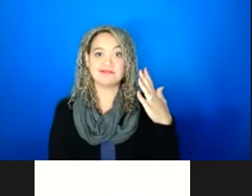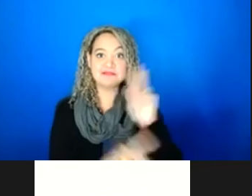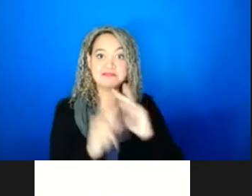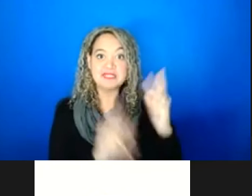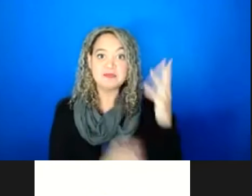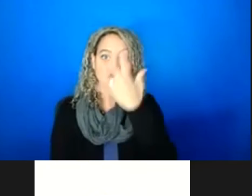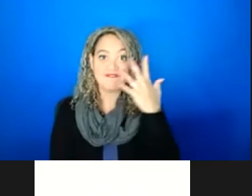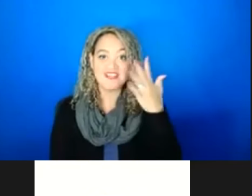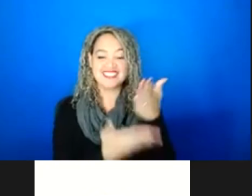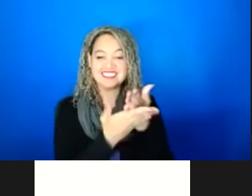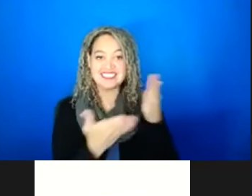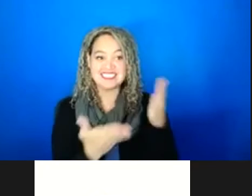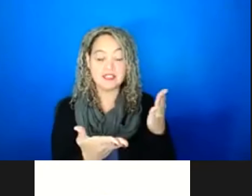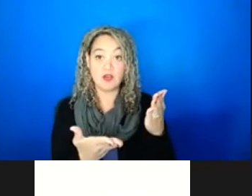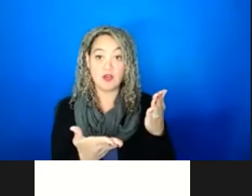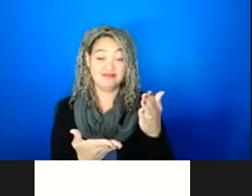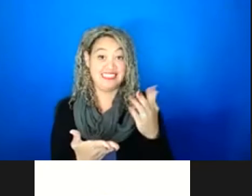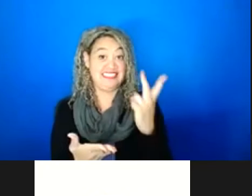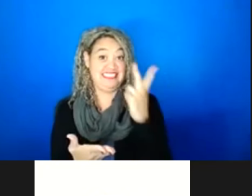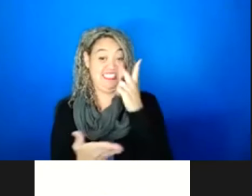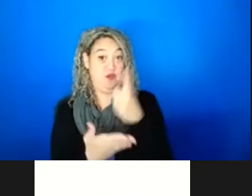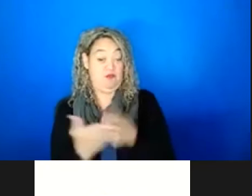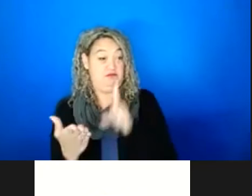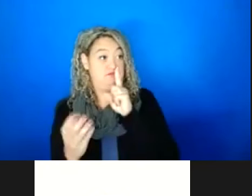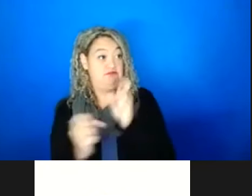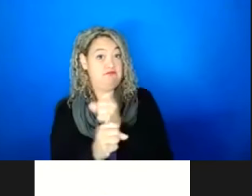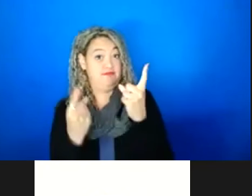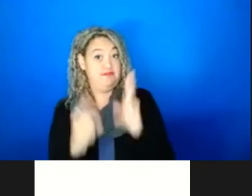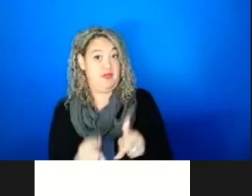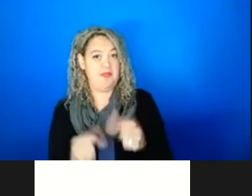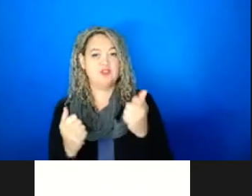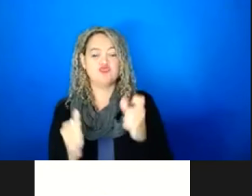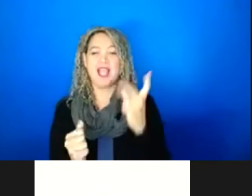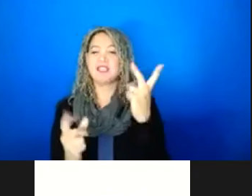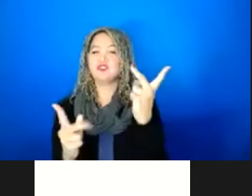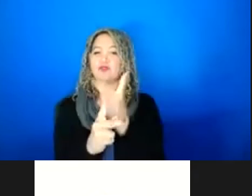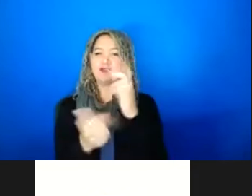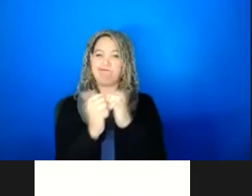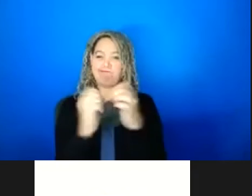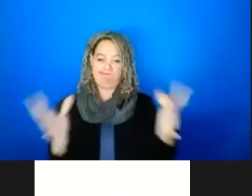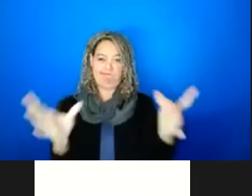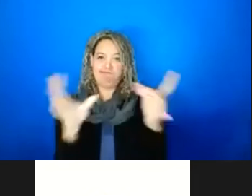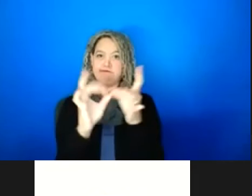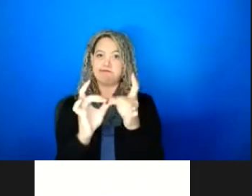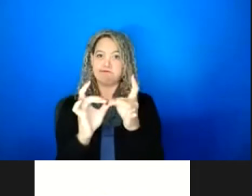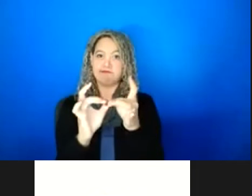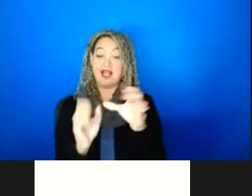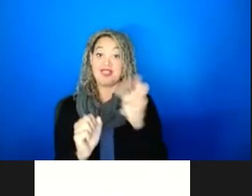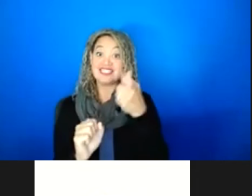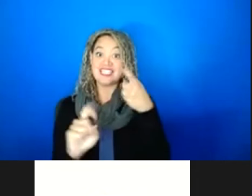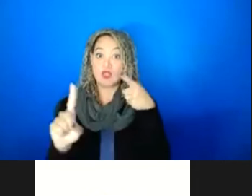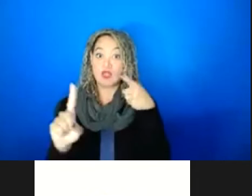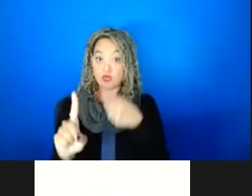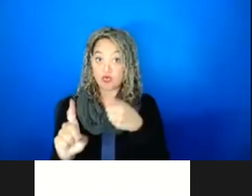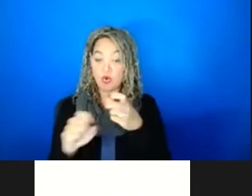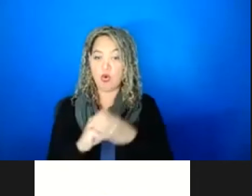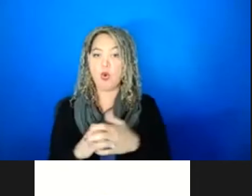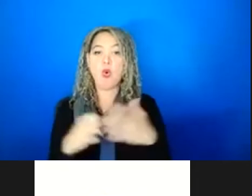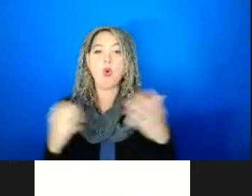what actually is going on, and then maybe look at the connectivity, which is the other real main goal here, is what's